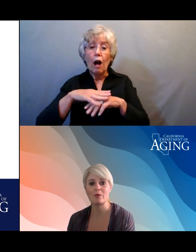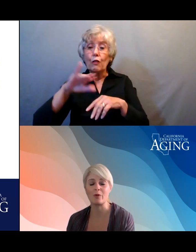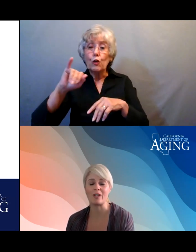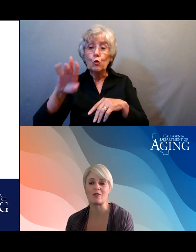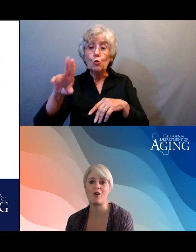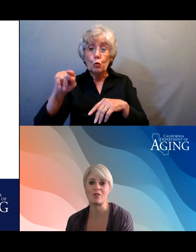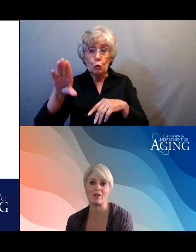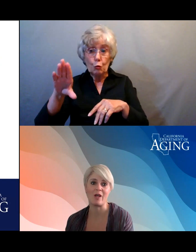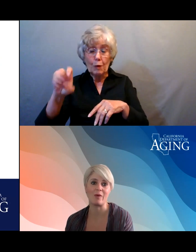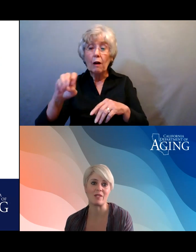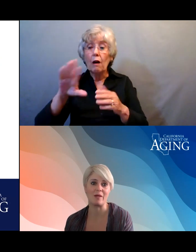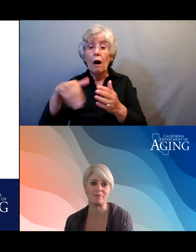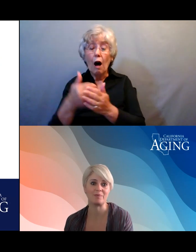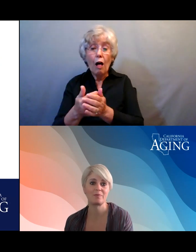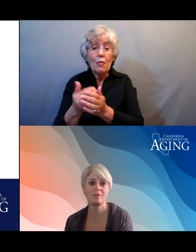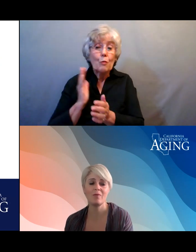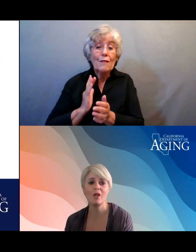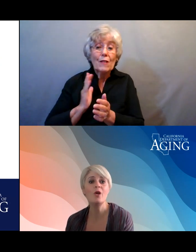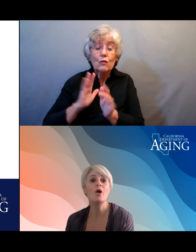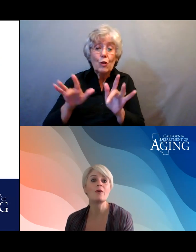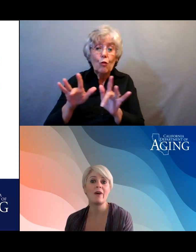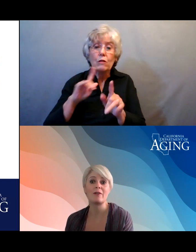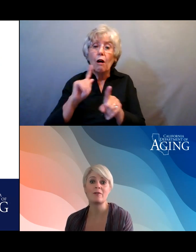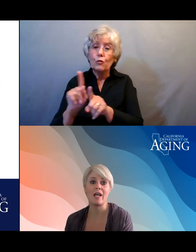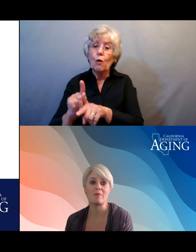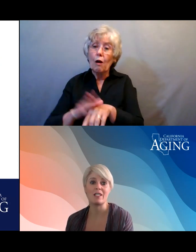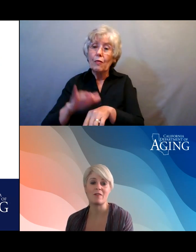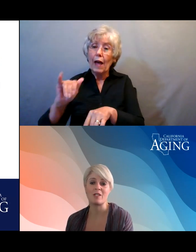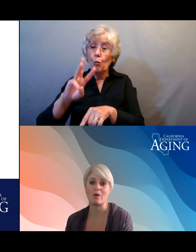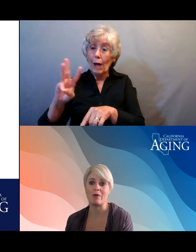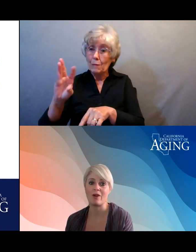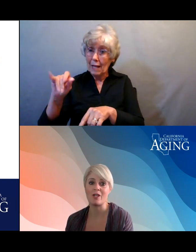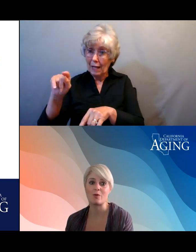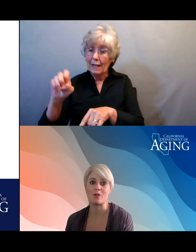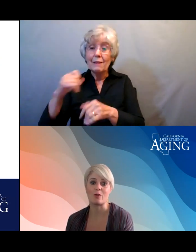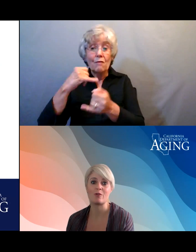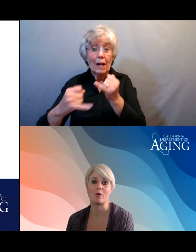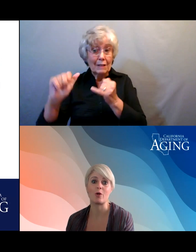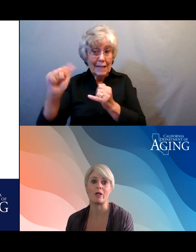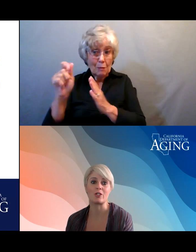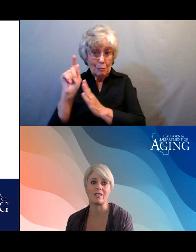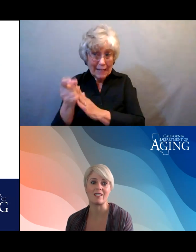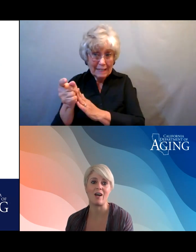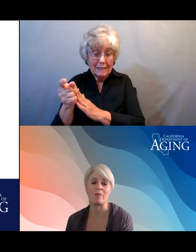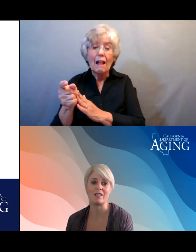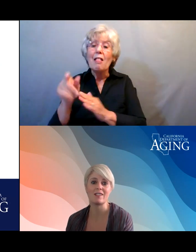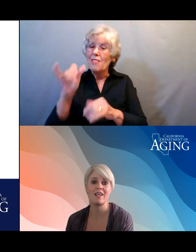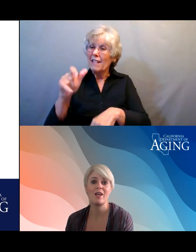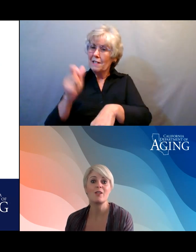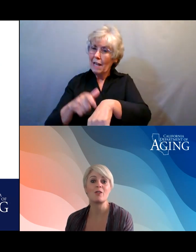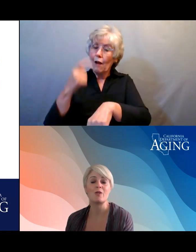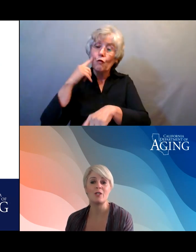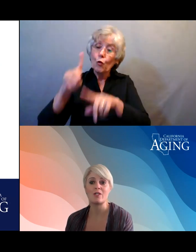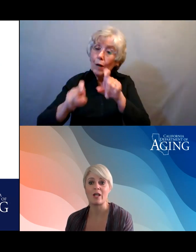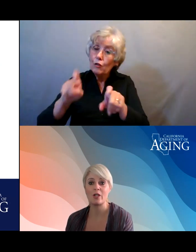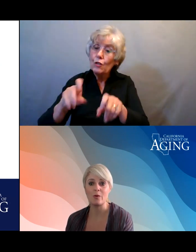our past recordings are also at that website. The final 10 minutes of this webinar is reserved for questions and comments.